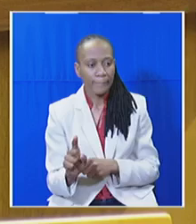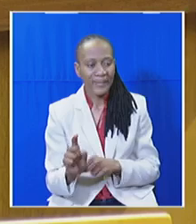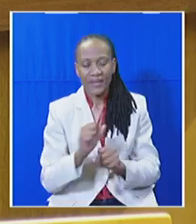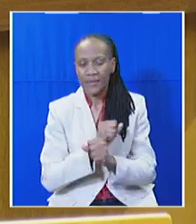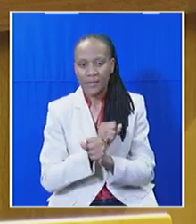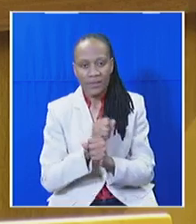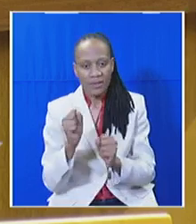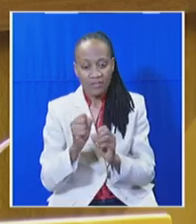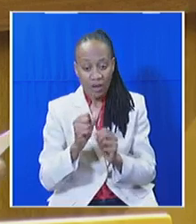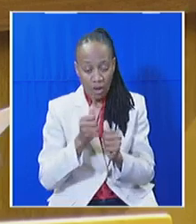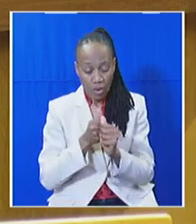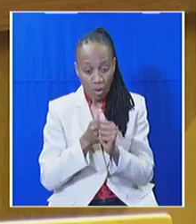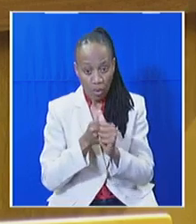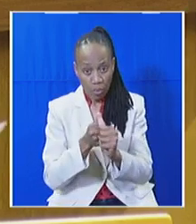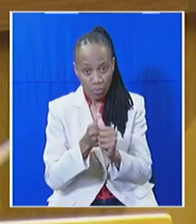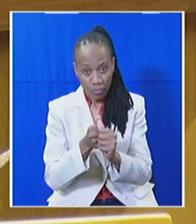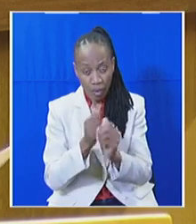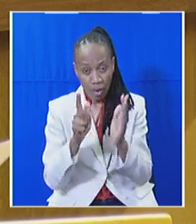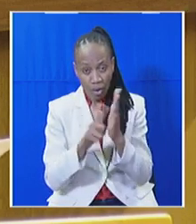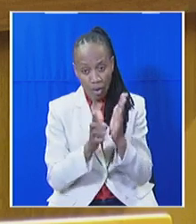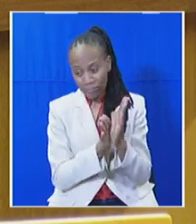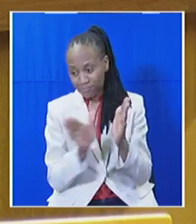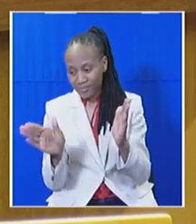one another, unquote.